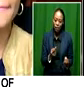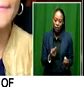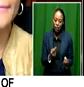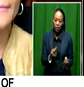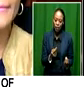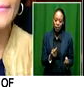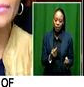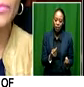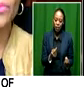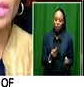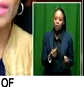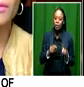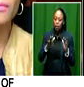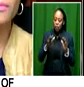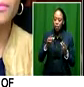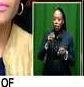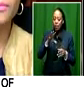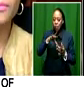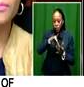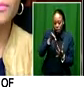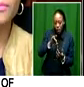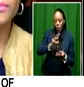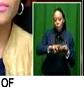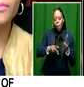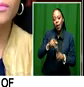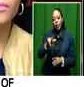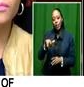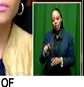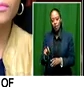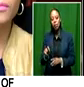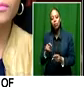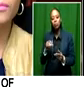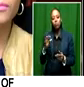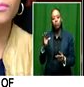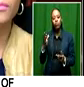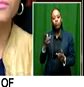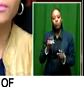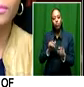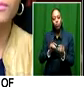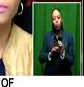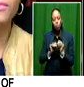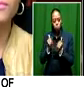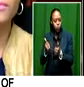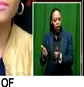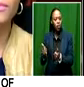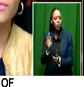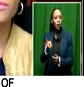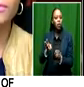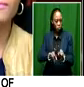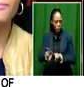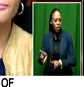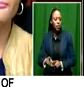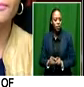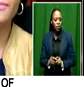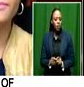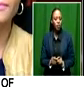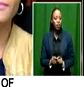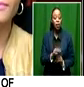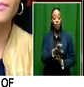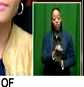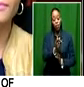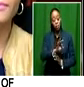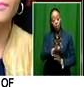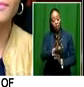pass rate, so just go down to maths literacy and then you'll be fine. But I mean, 15% of everybody coming out of matric